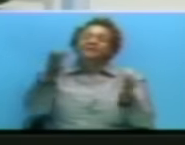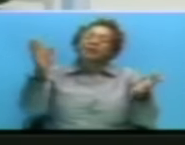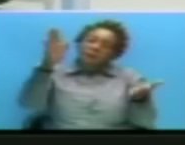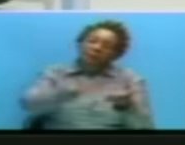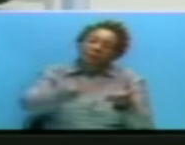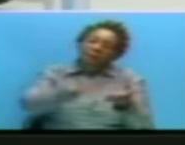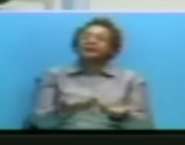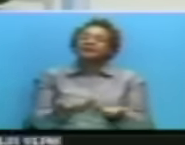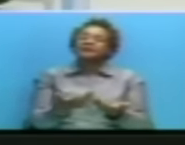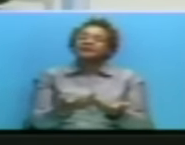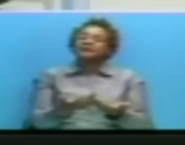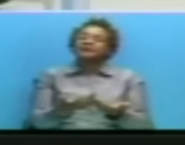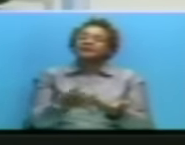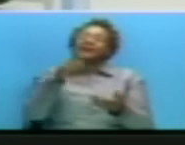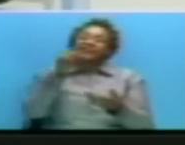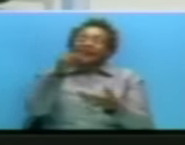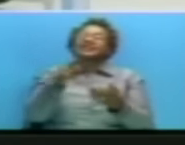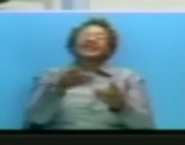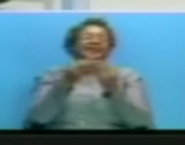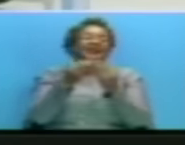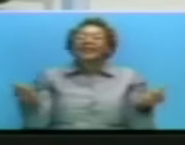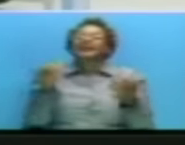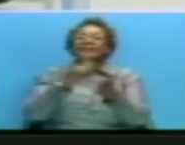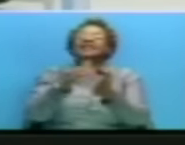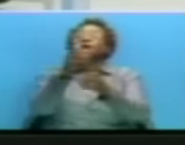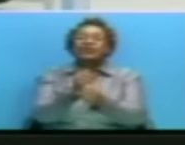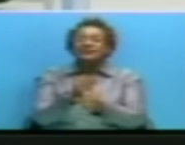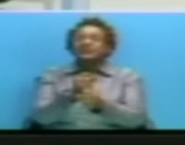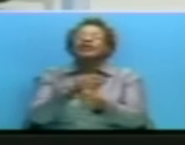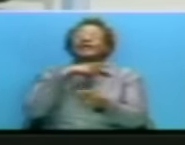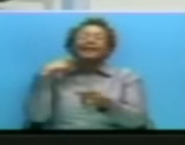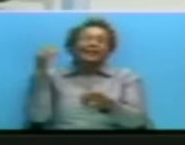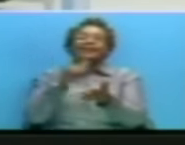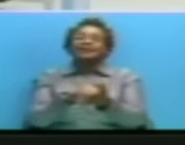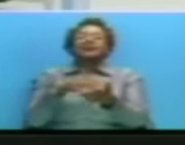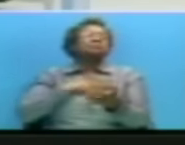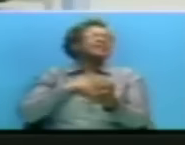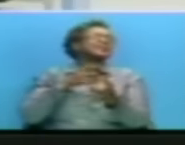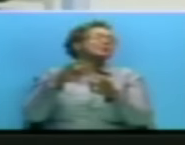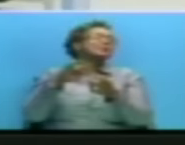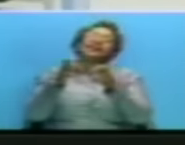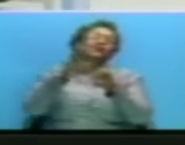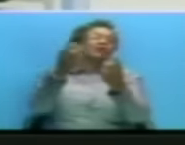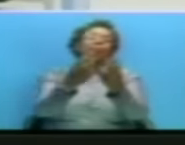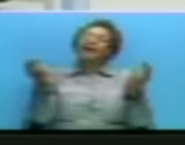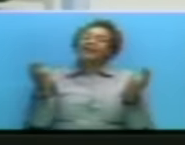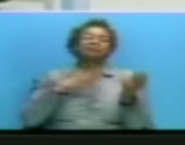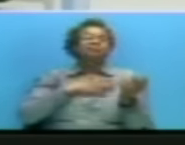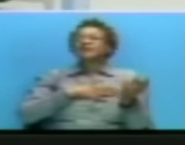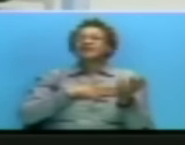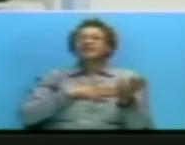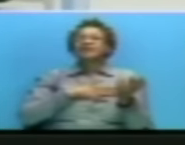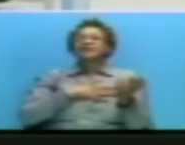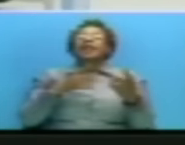Hang on. You can't say that. It's you true. You can't make that allegation. Please manage your opponent. No. You can't make that allegation. Why is it so okay.